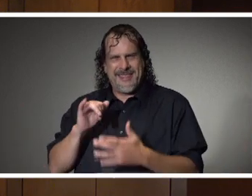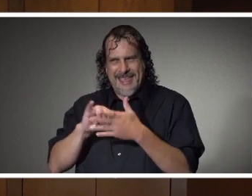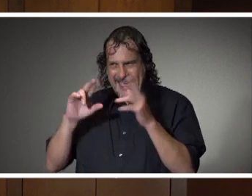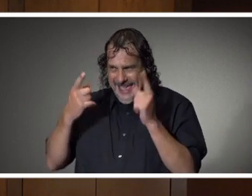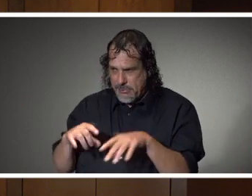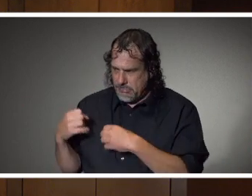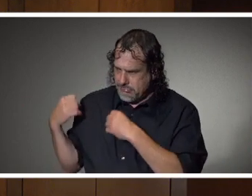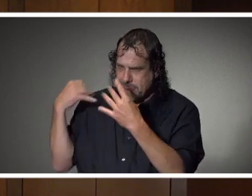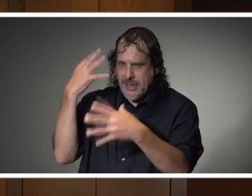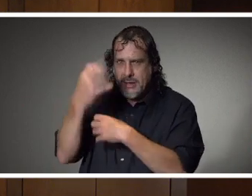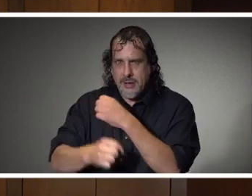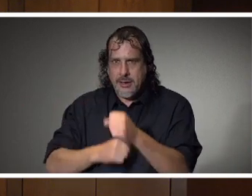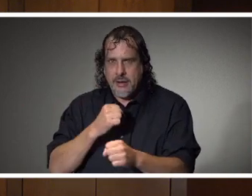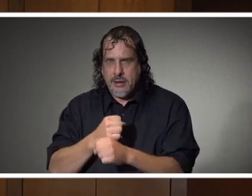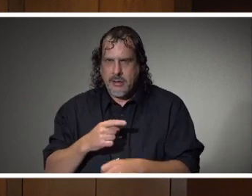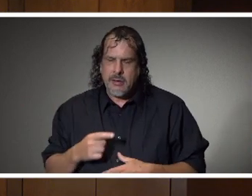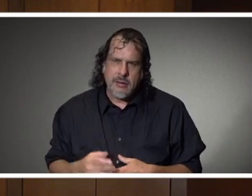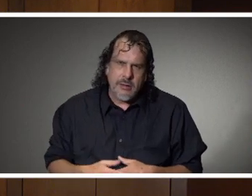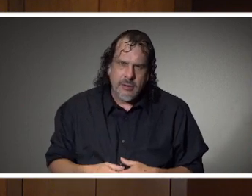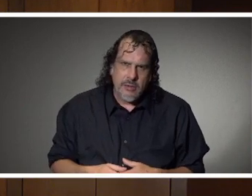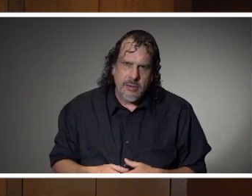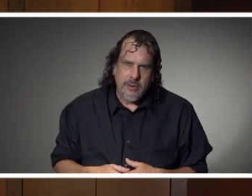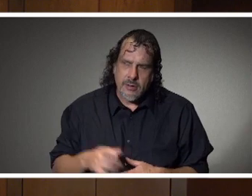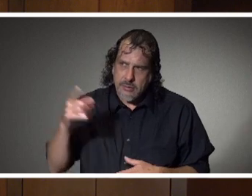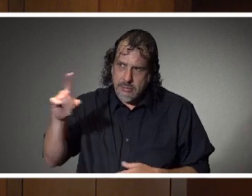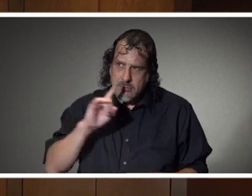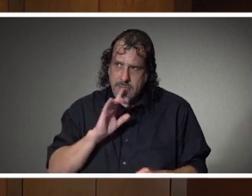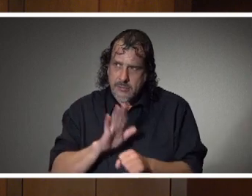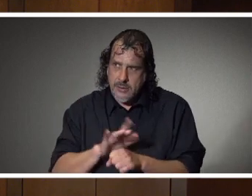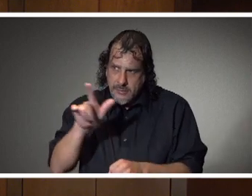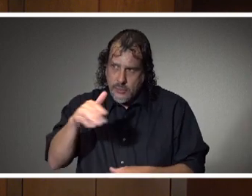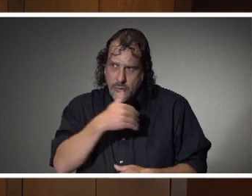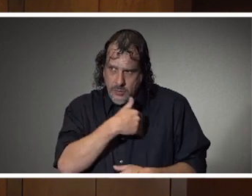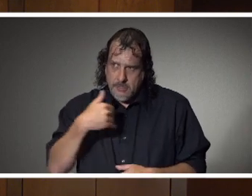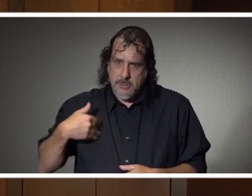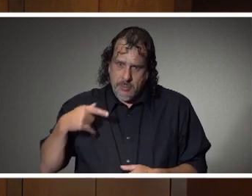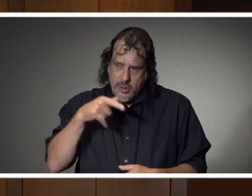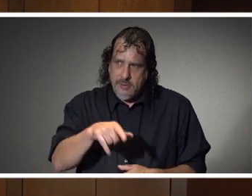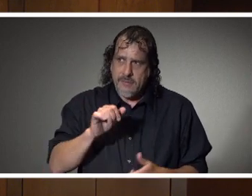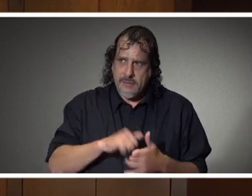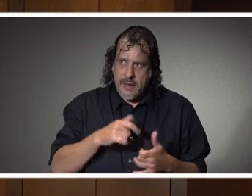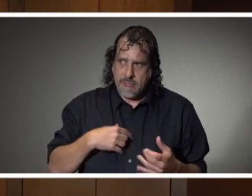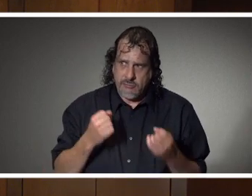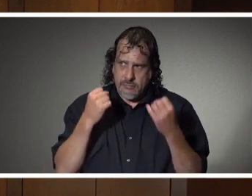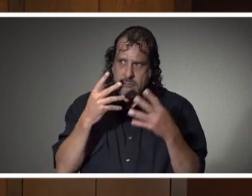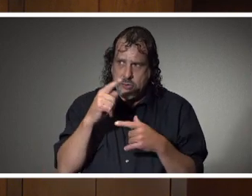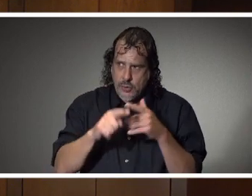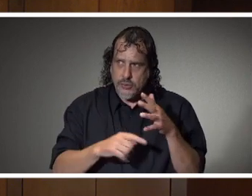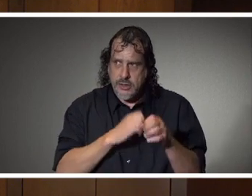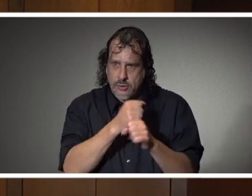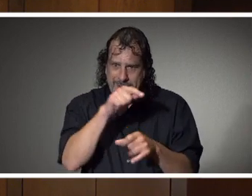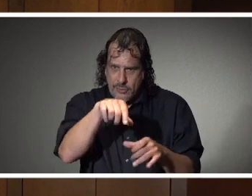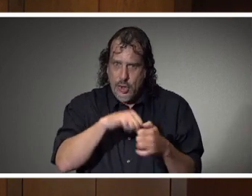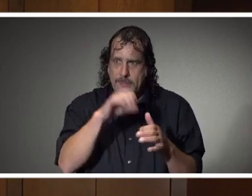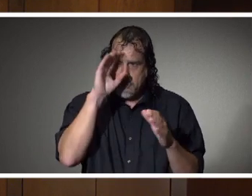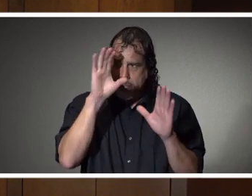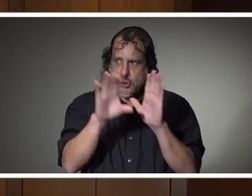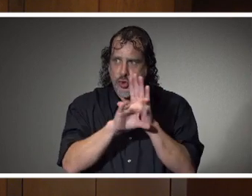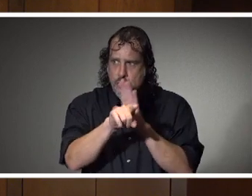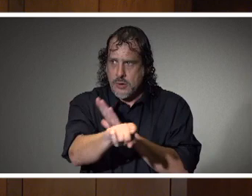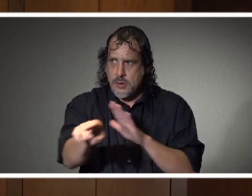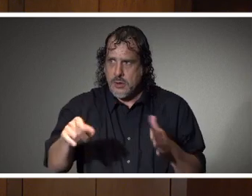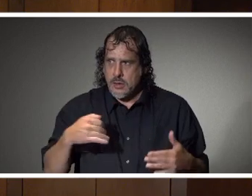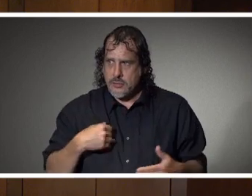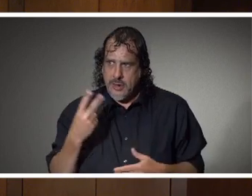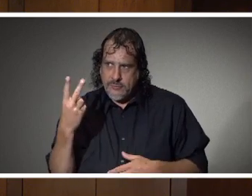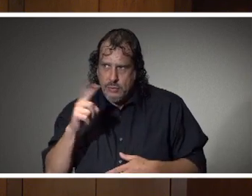Composite character photos and adjacent pages confirm that you were a member of the Kappa Alpha Order for those years in the pictures, and I have two